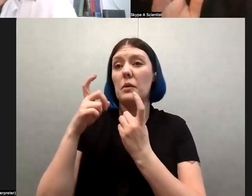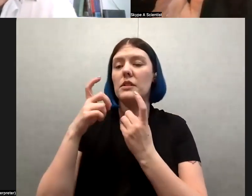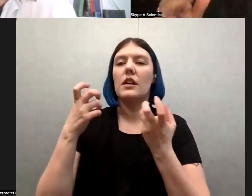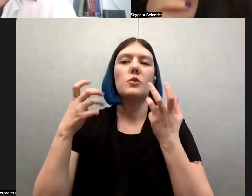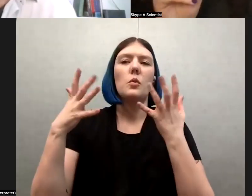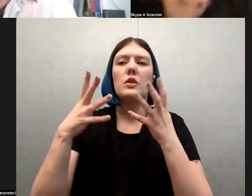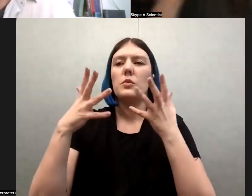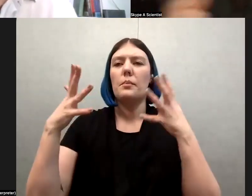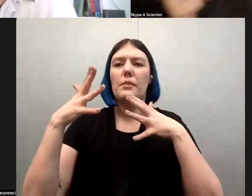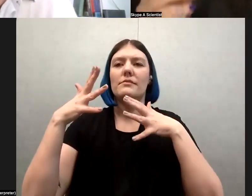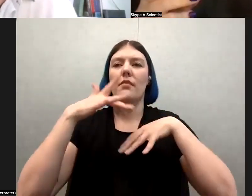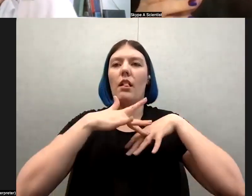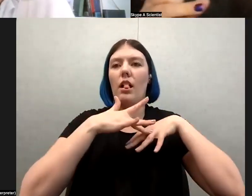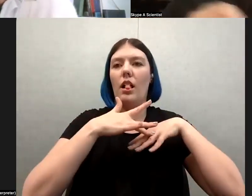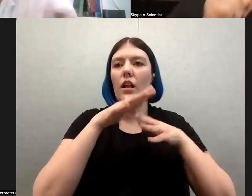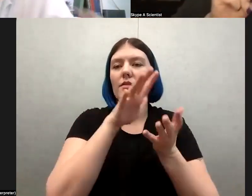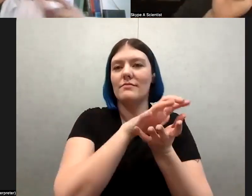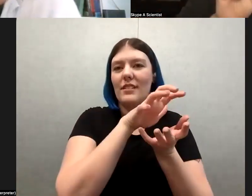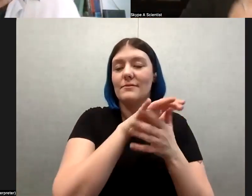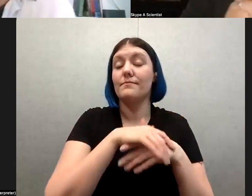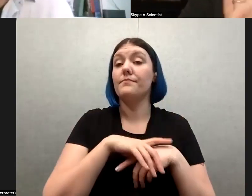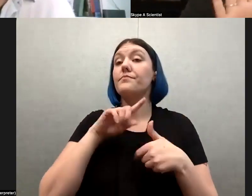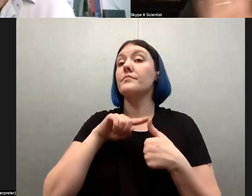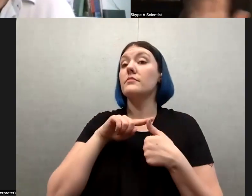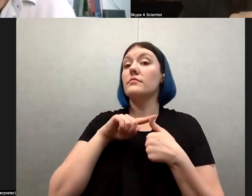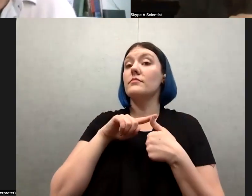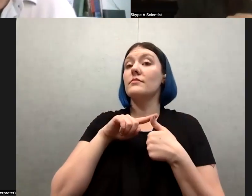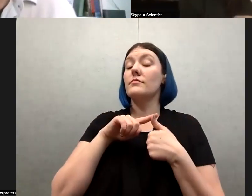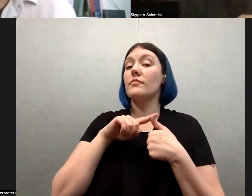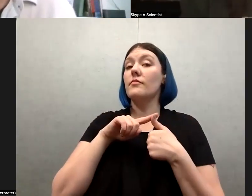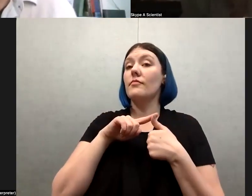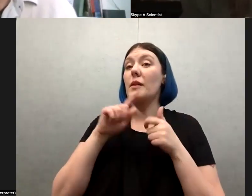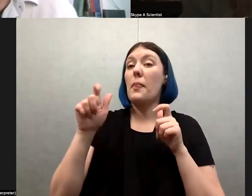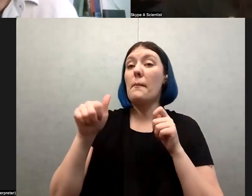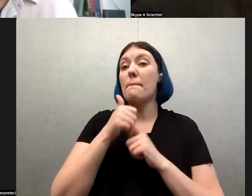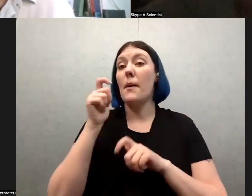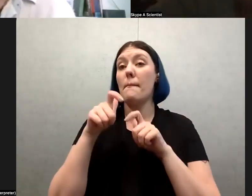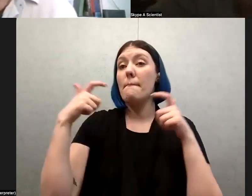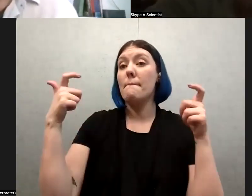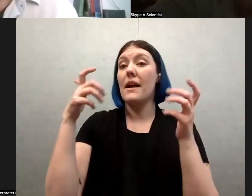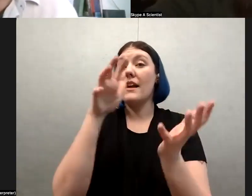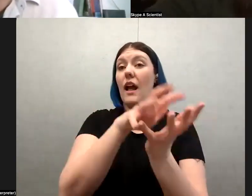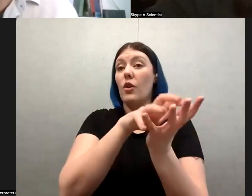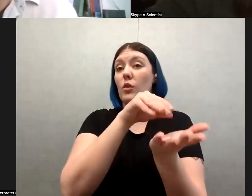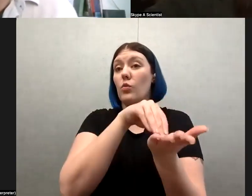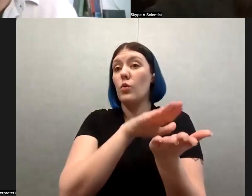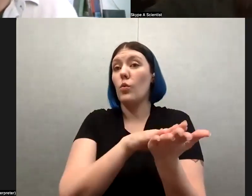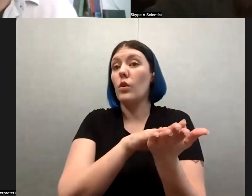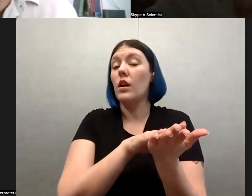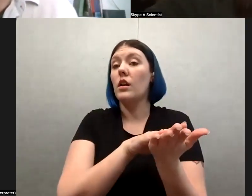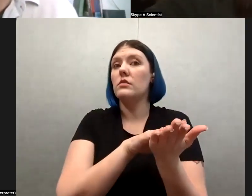too much time on alligators. So let's here we go. Okay, What's the largest alligator ever recorded?